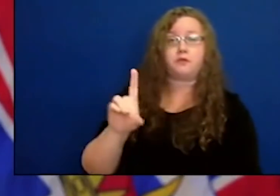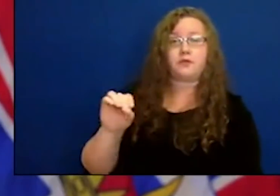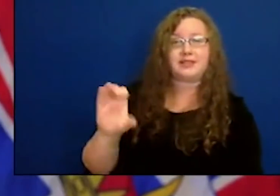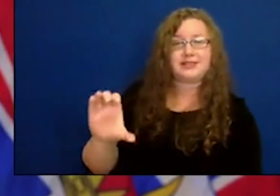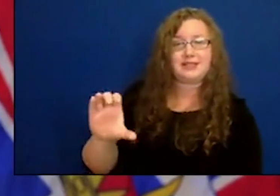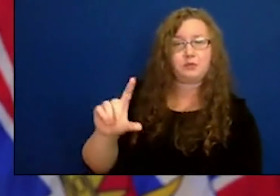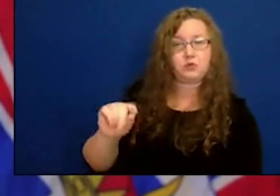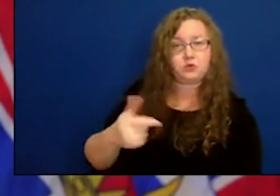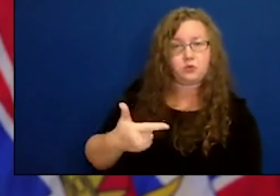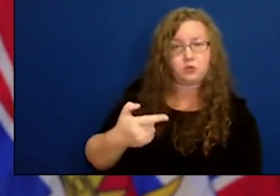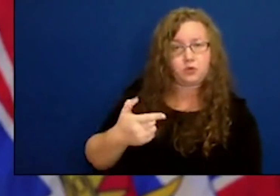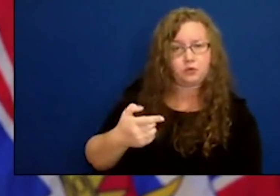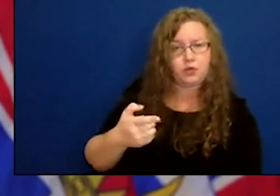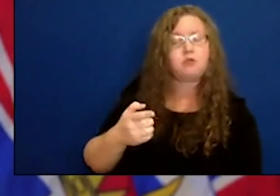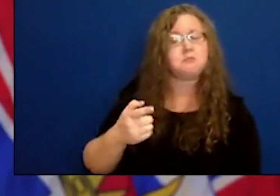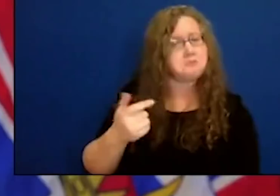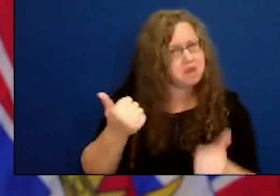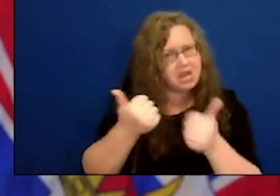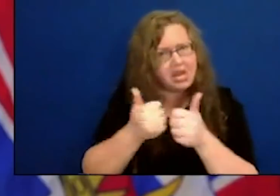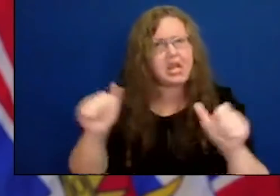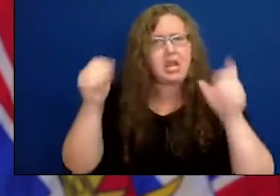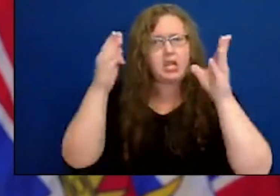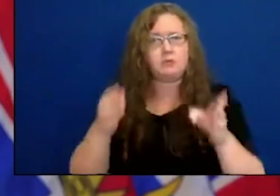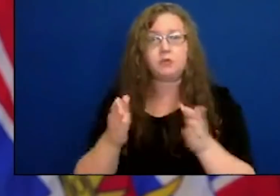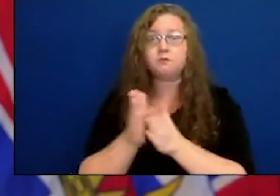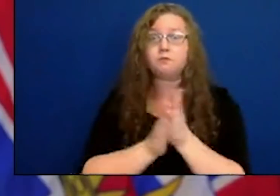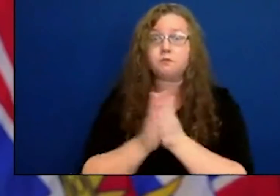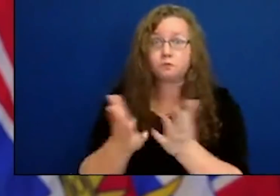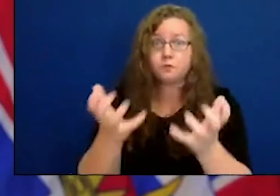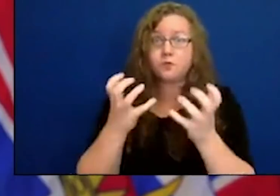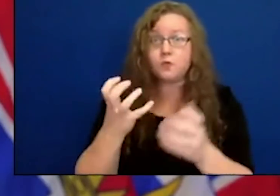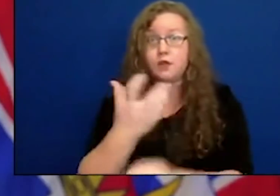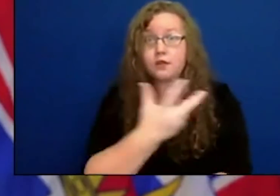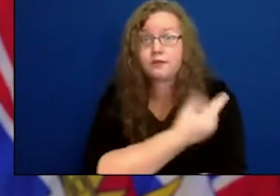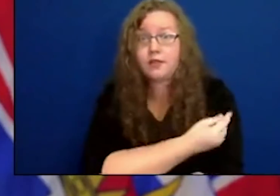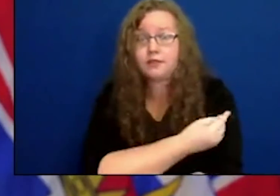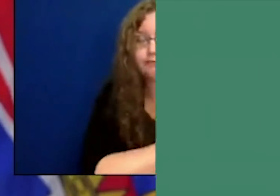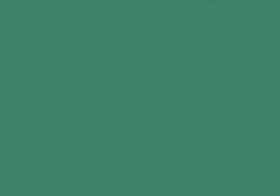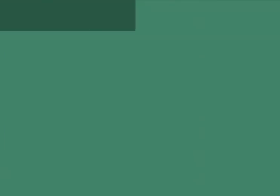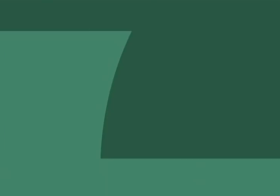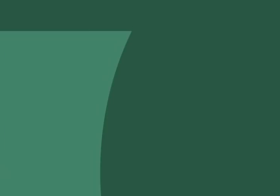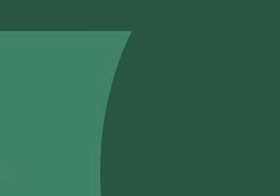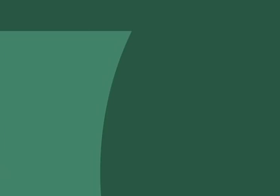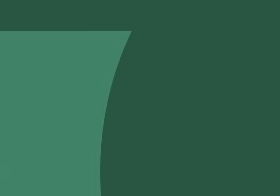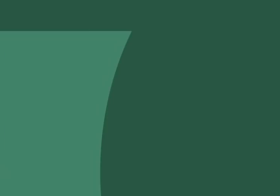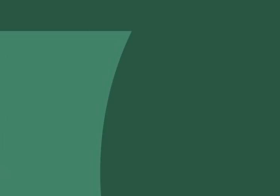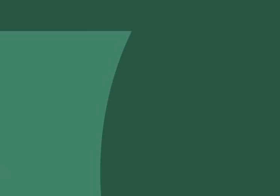in BC and in Canada should have it available to them and should be immunized.